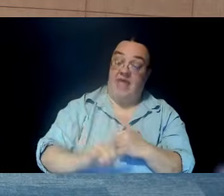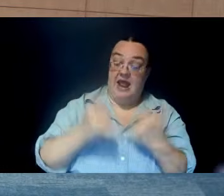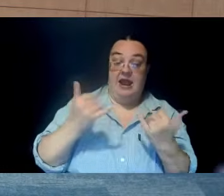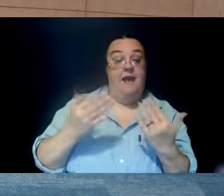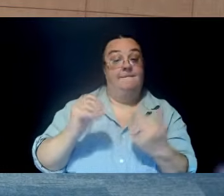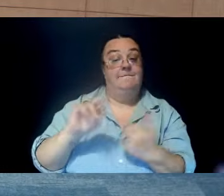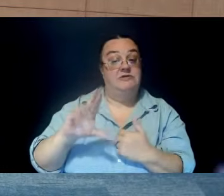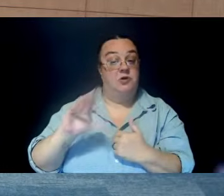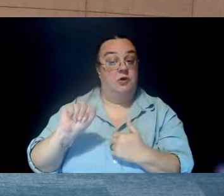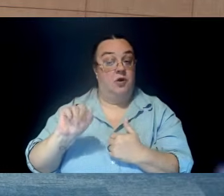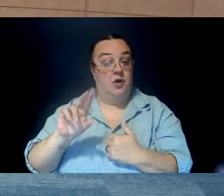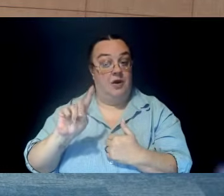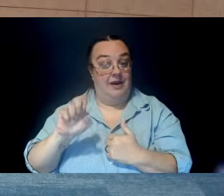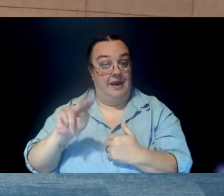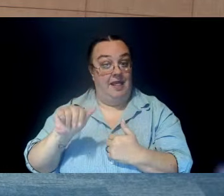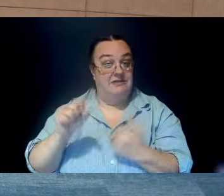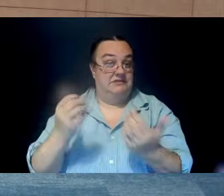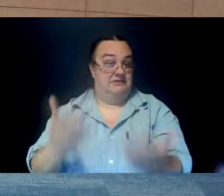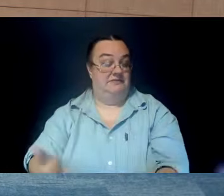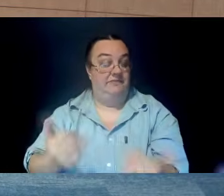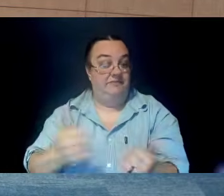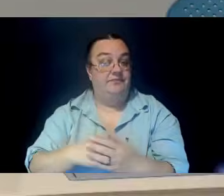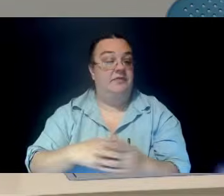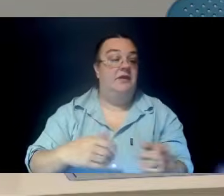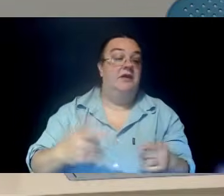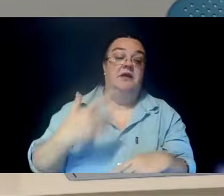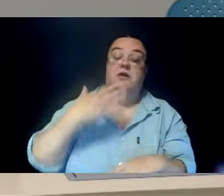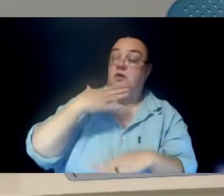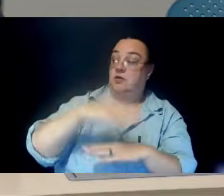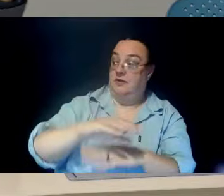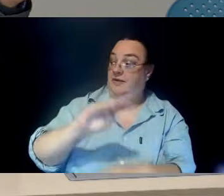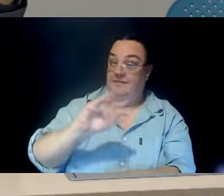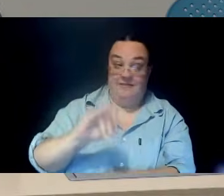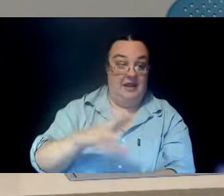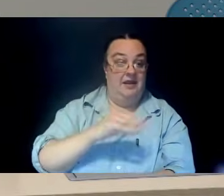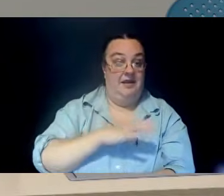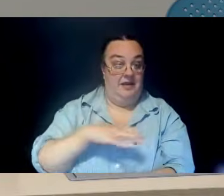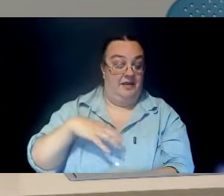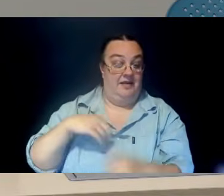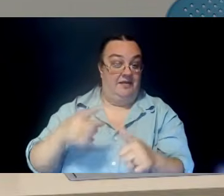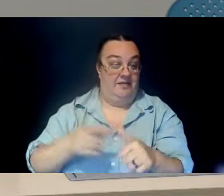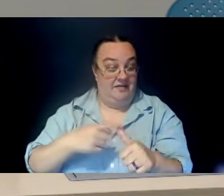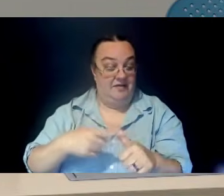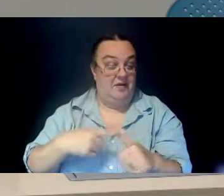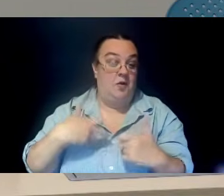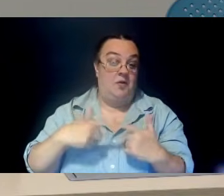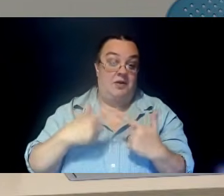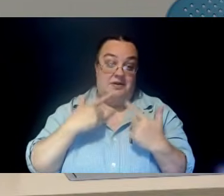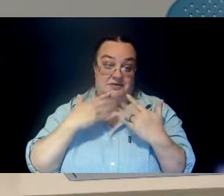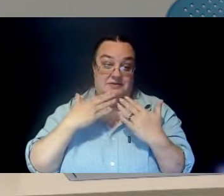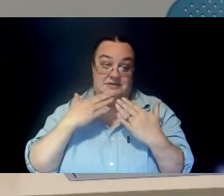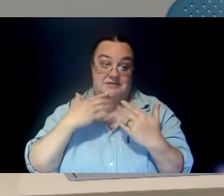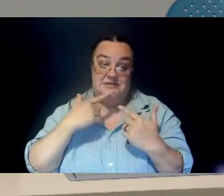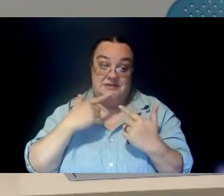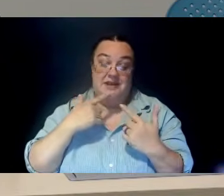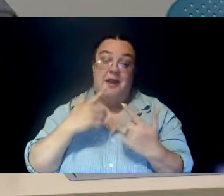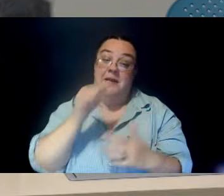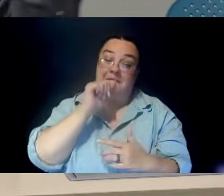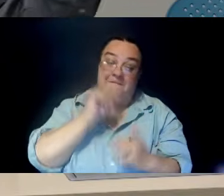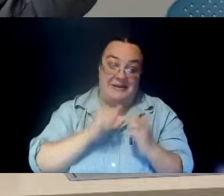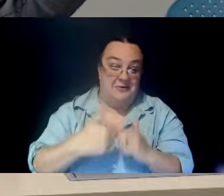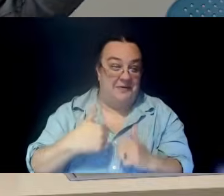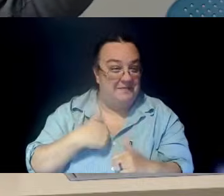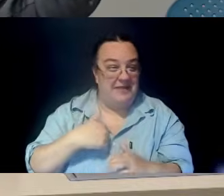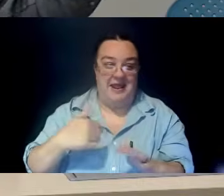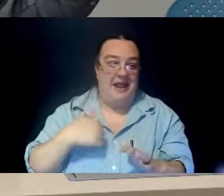Cardenas, go ahead. Good evening, Mayor and Council. First, I want to say that to be patient with me. I'm